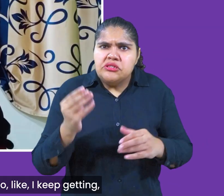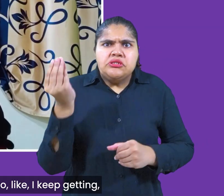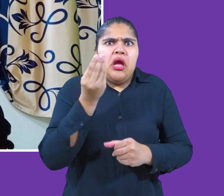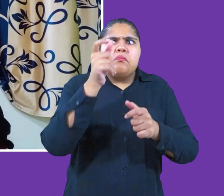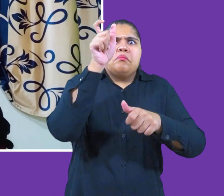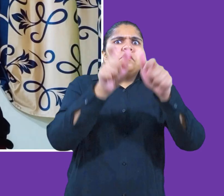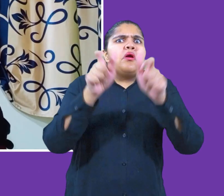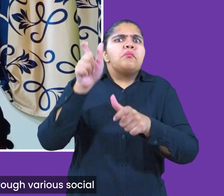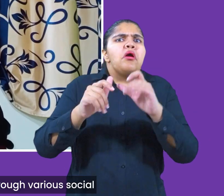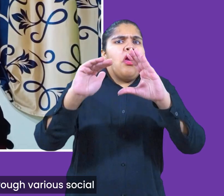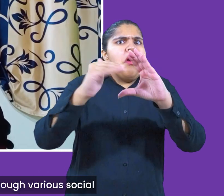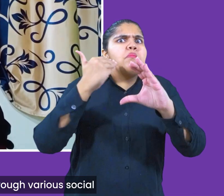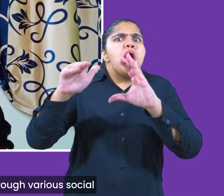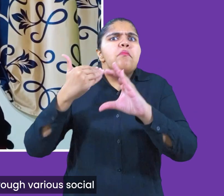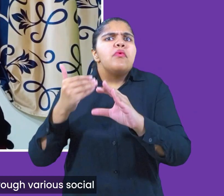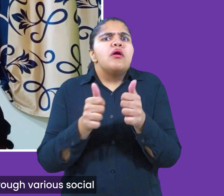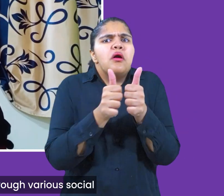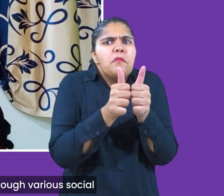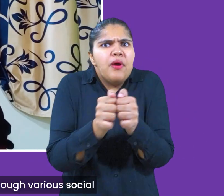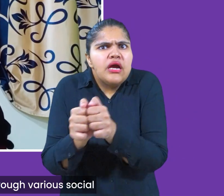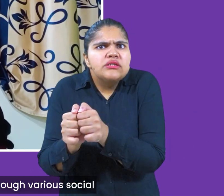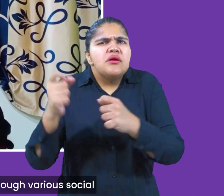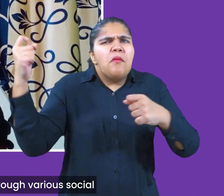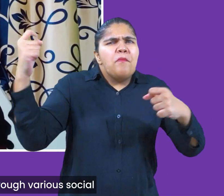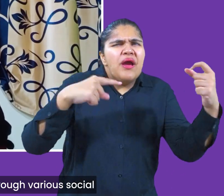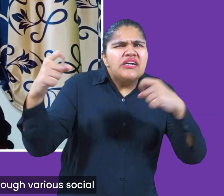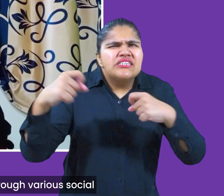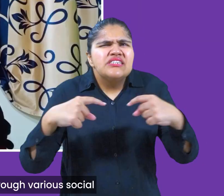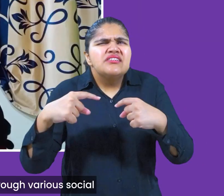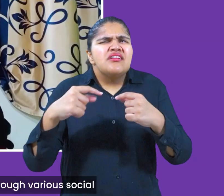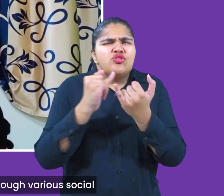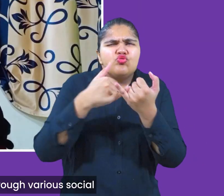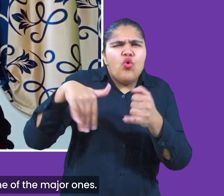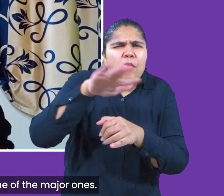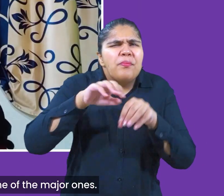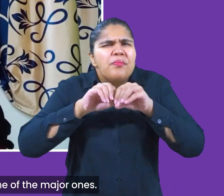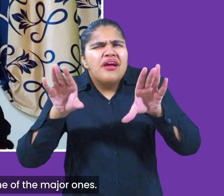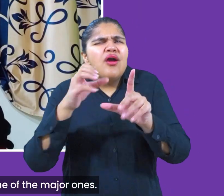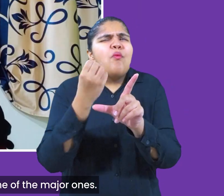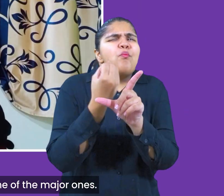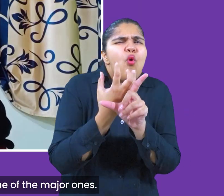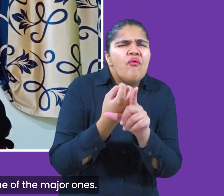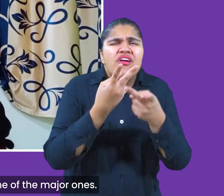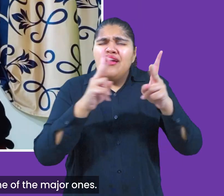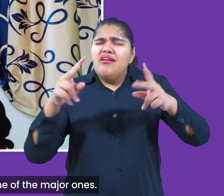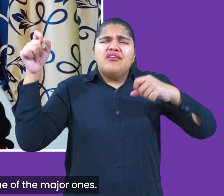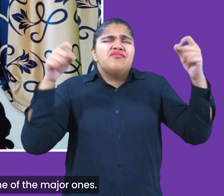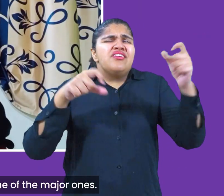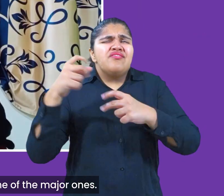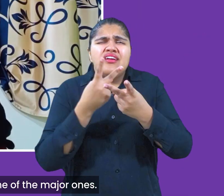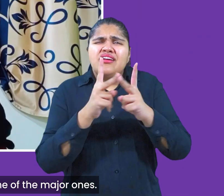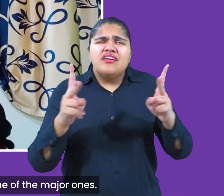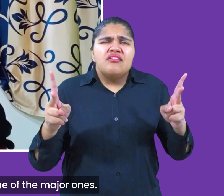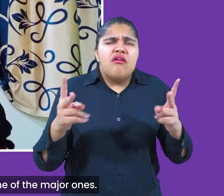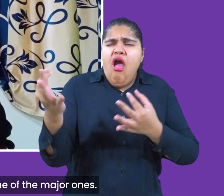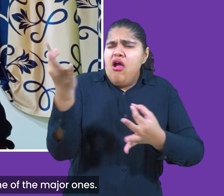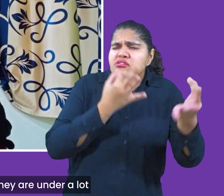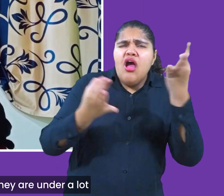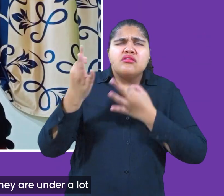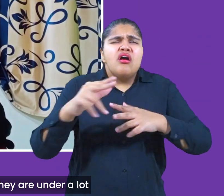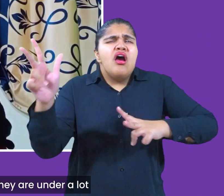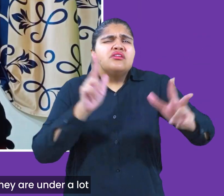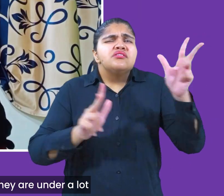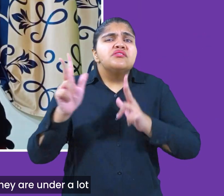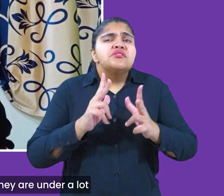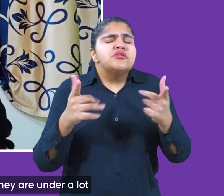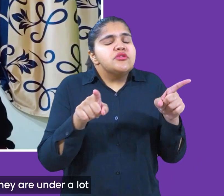keep getting emails, messages, comments through various social media handles. YouTube being one of the major ones. So